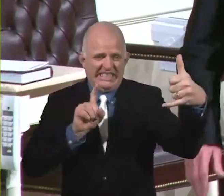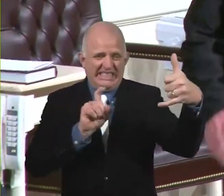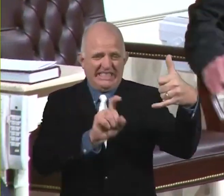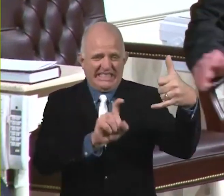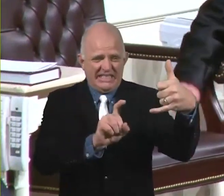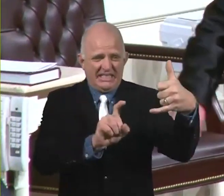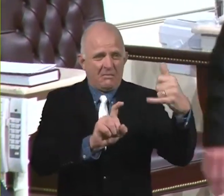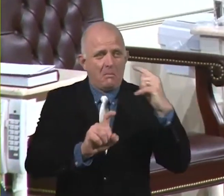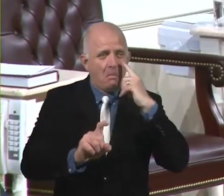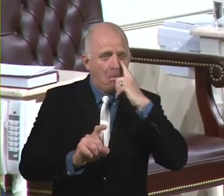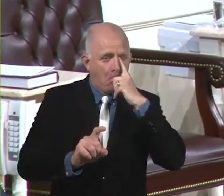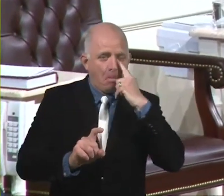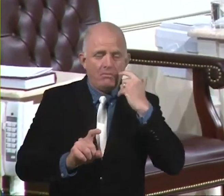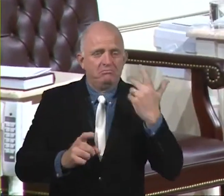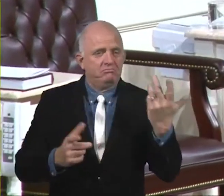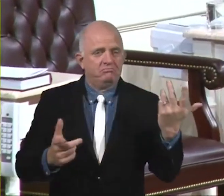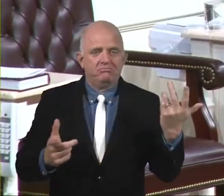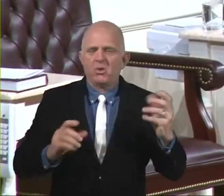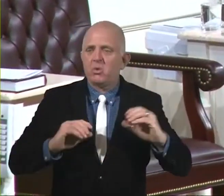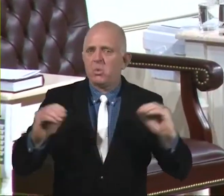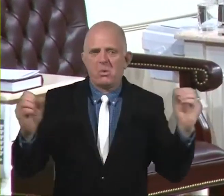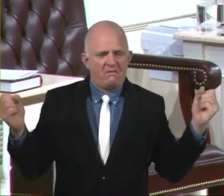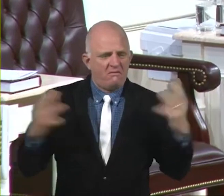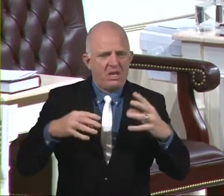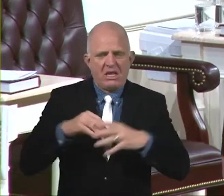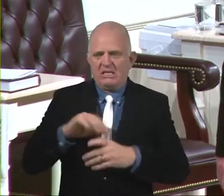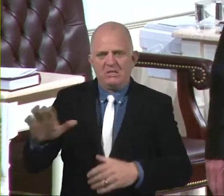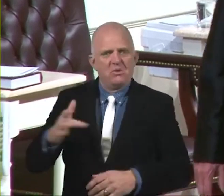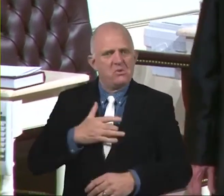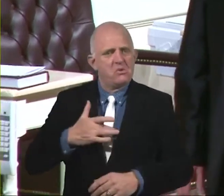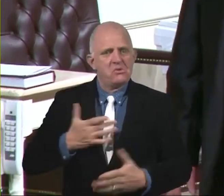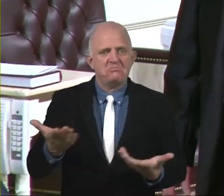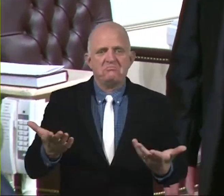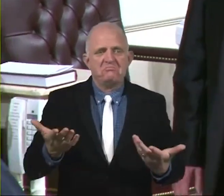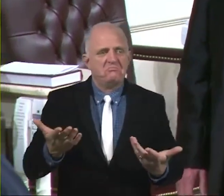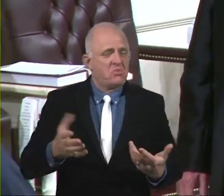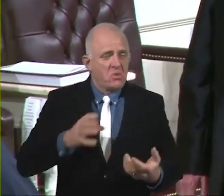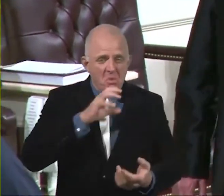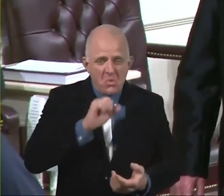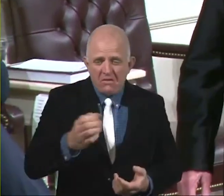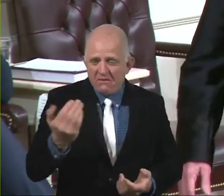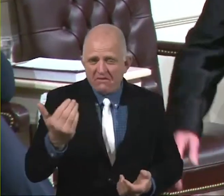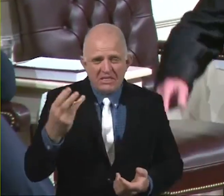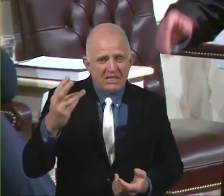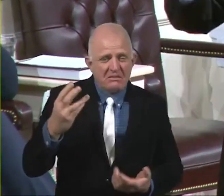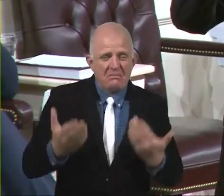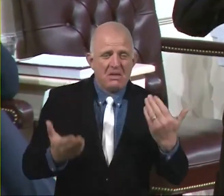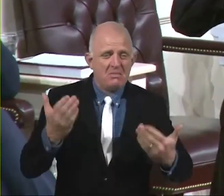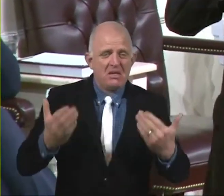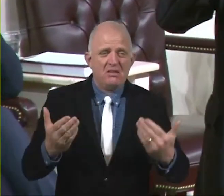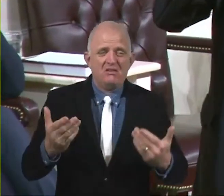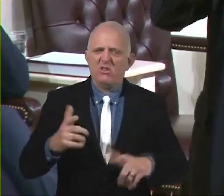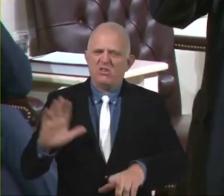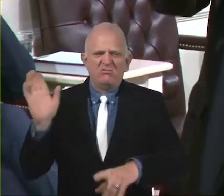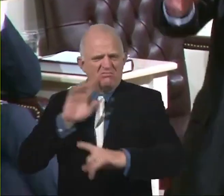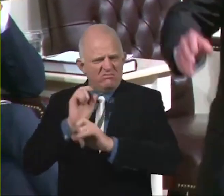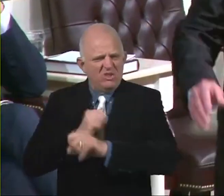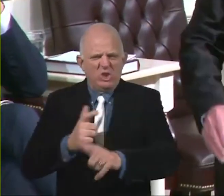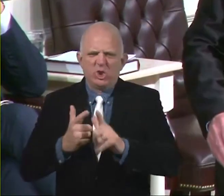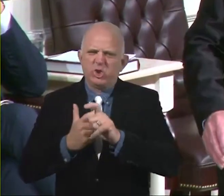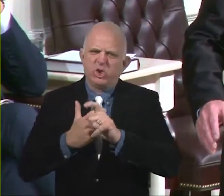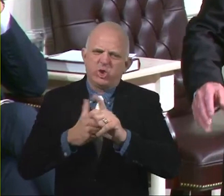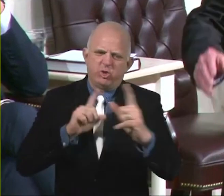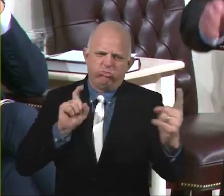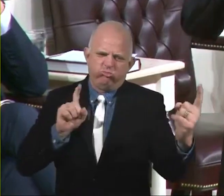It wasn't a fear in that young man's heart, about 15, maybe 16 years old. And he's running right toward this giant 10